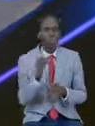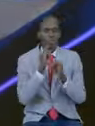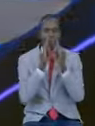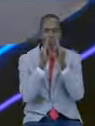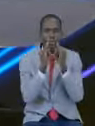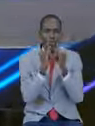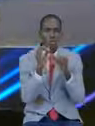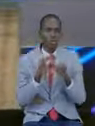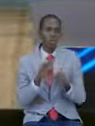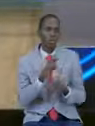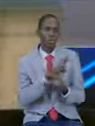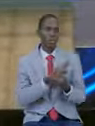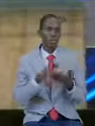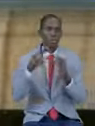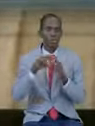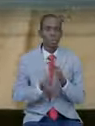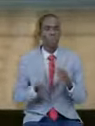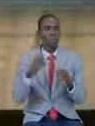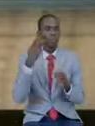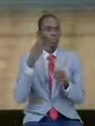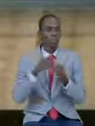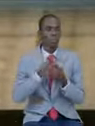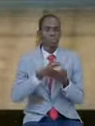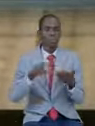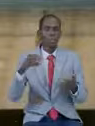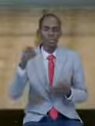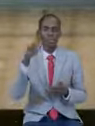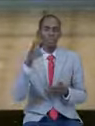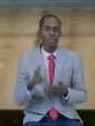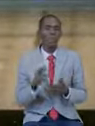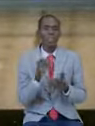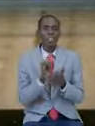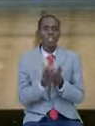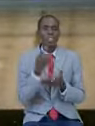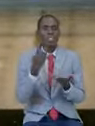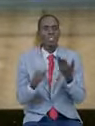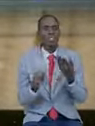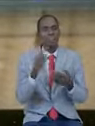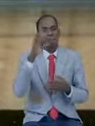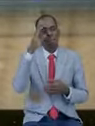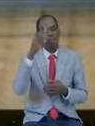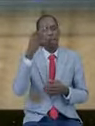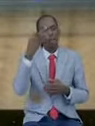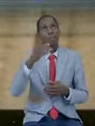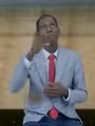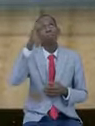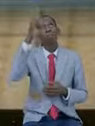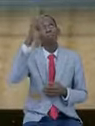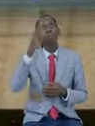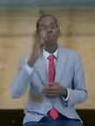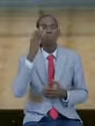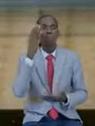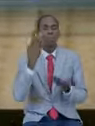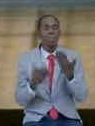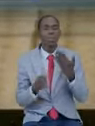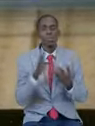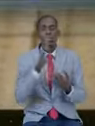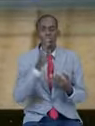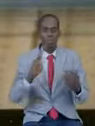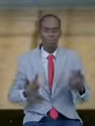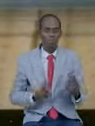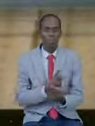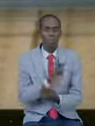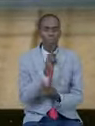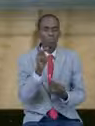in righteousness. Verse 17, that the man of God may be